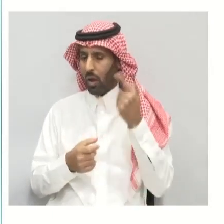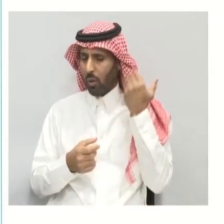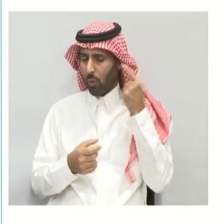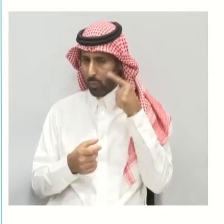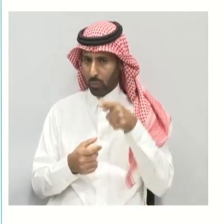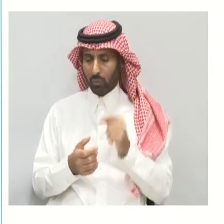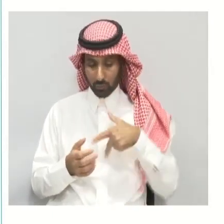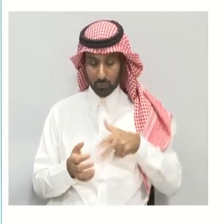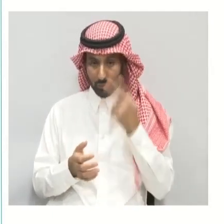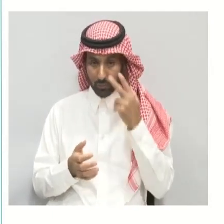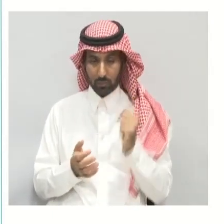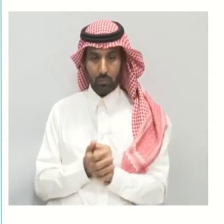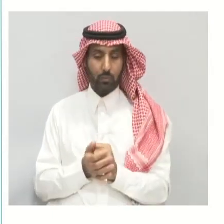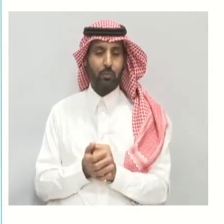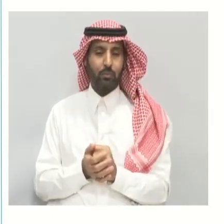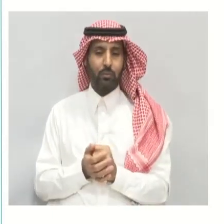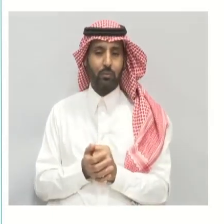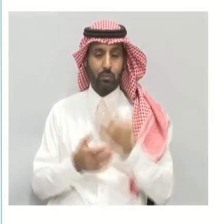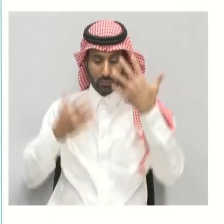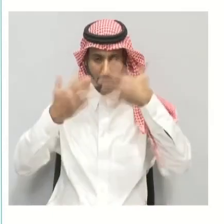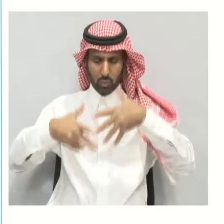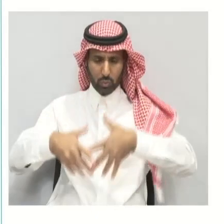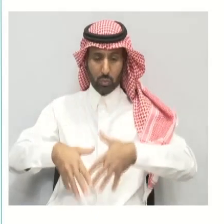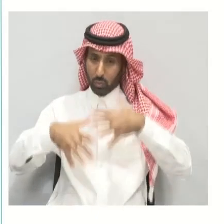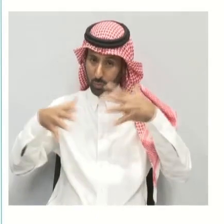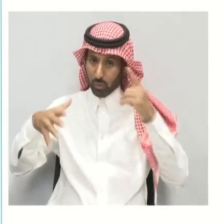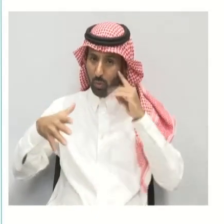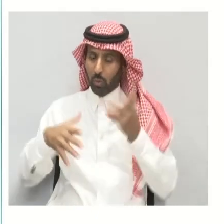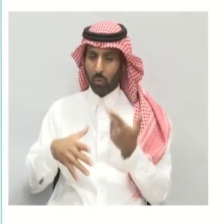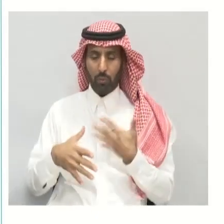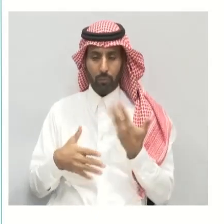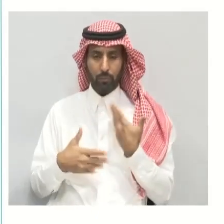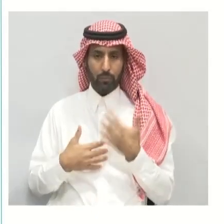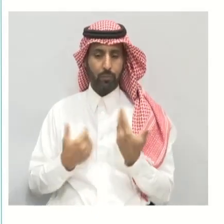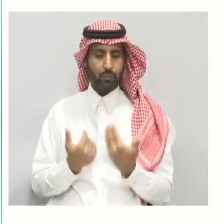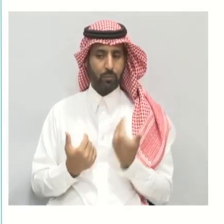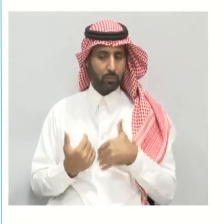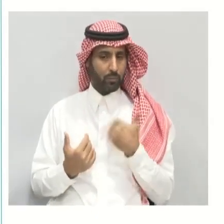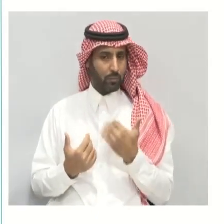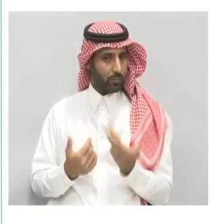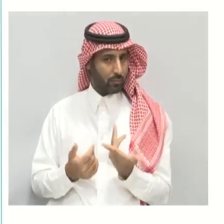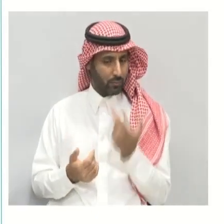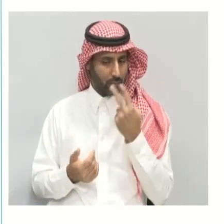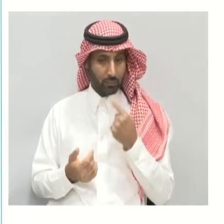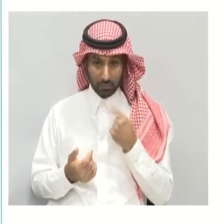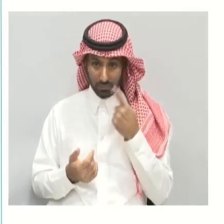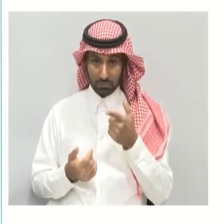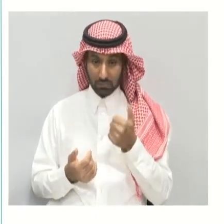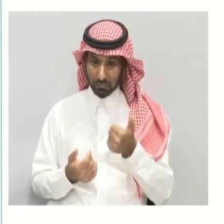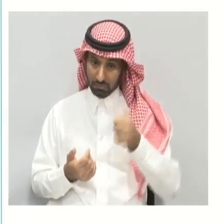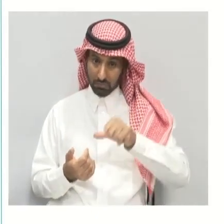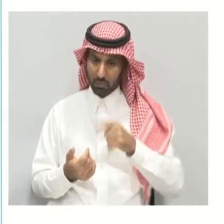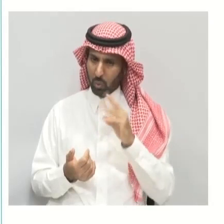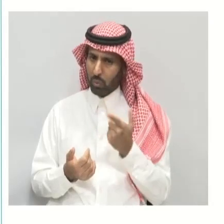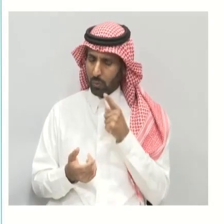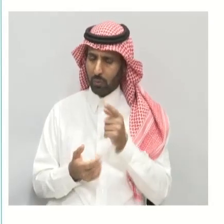already have been to such large waterfalls? What is the experience? What was it like? Do you like it or you